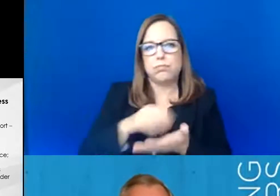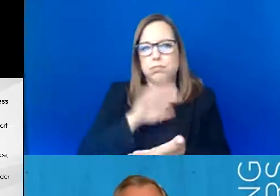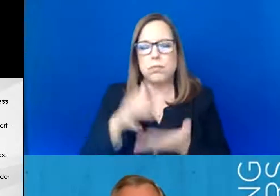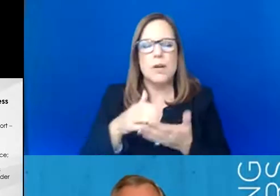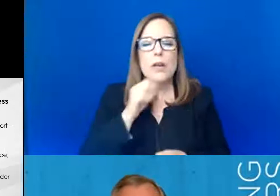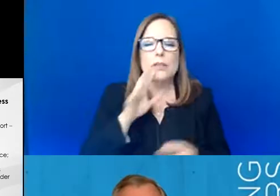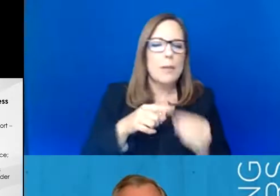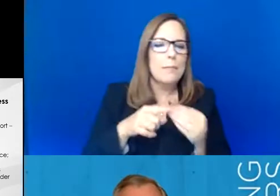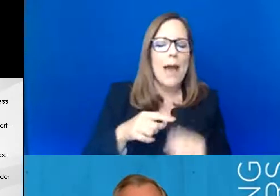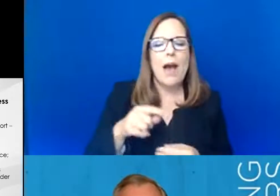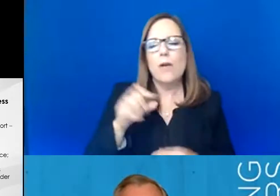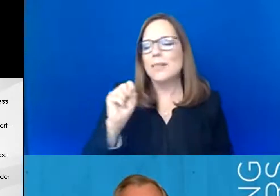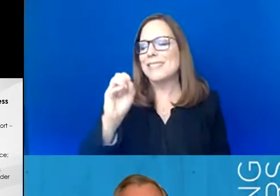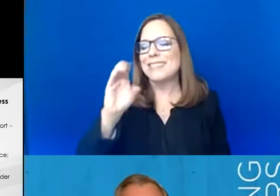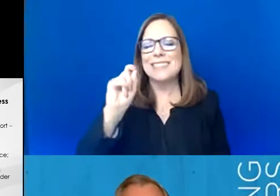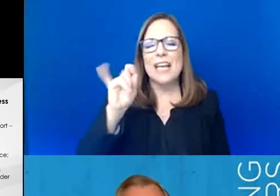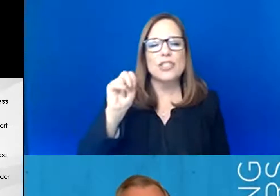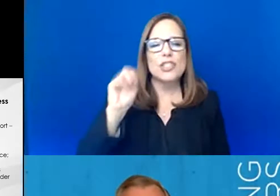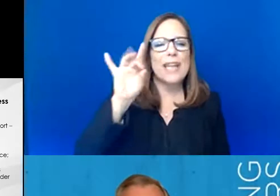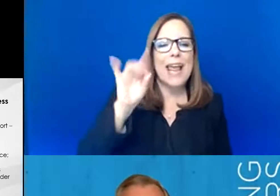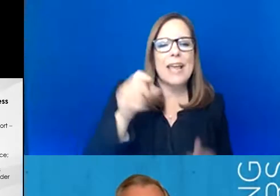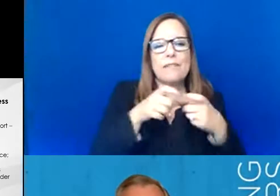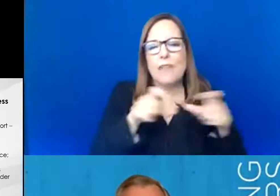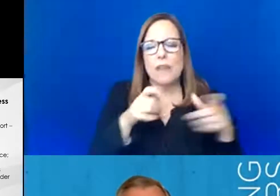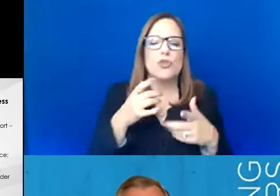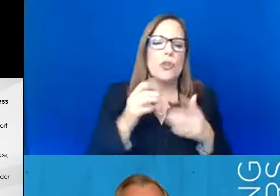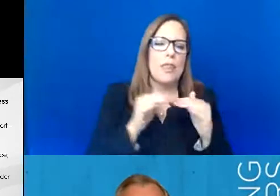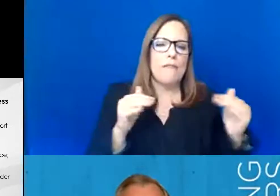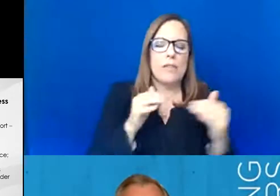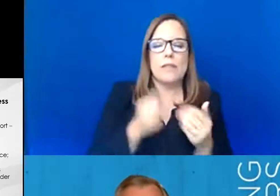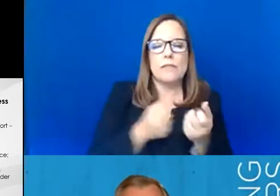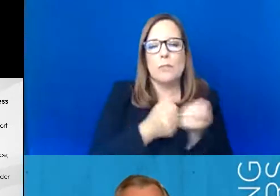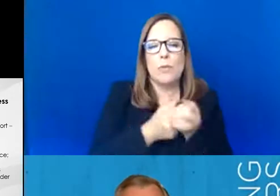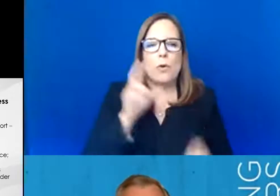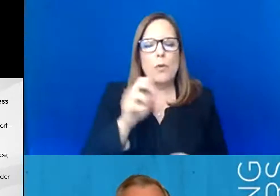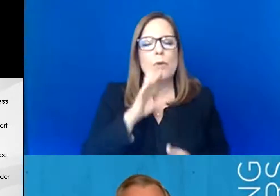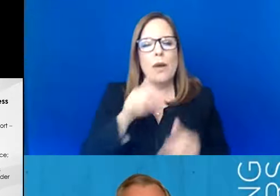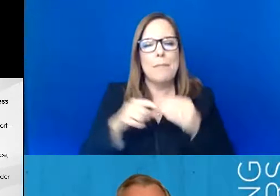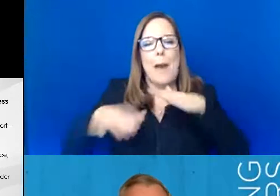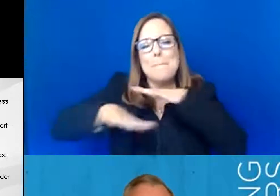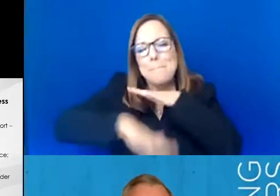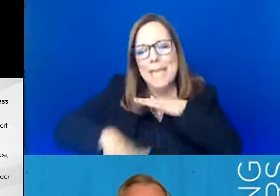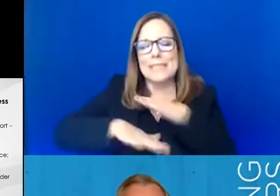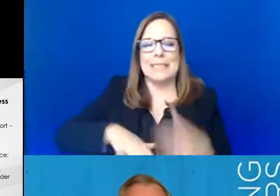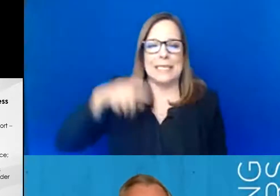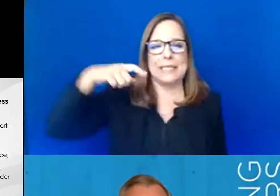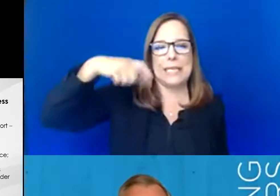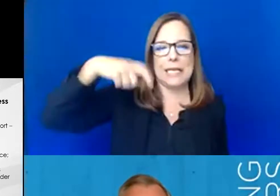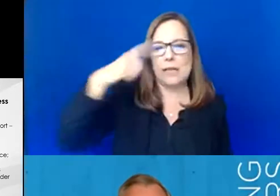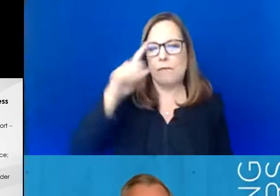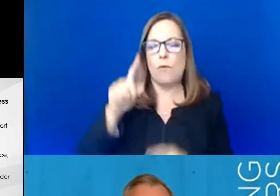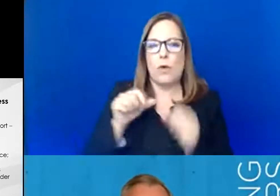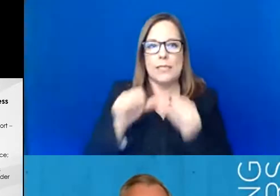voucher levels of support. We're talking basic keeping somebody housed. Now, if you compare that,